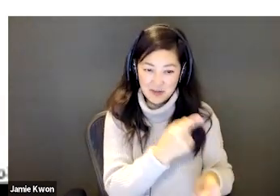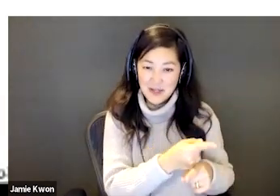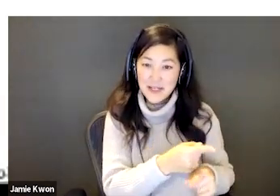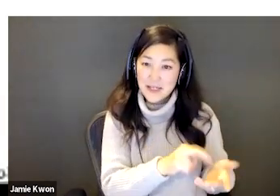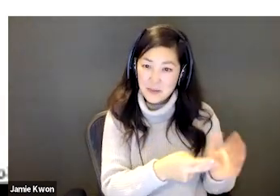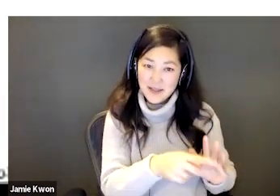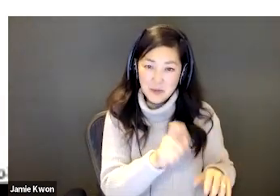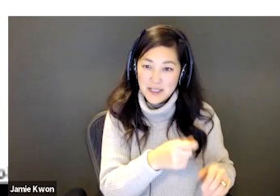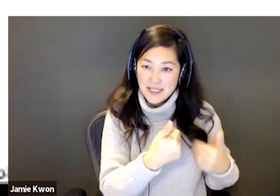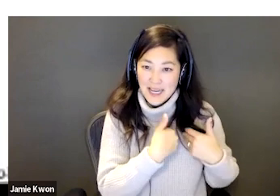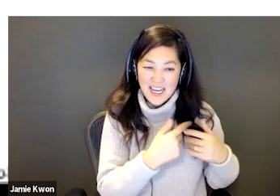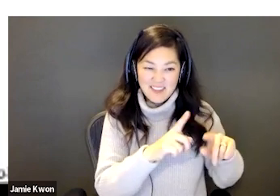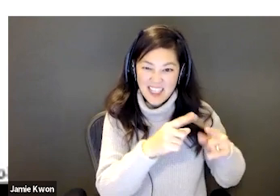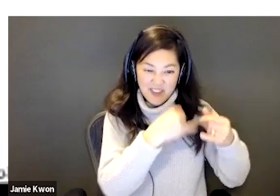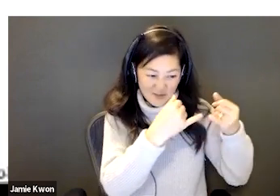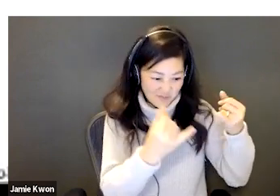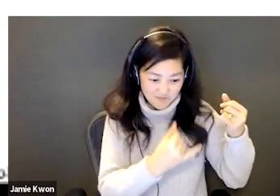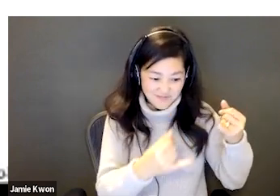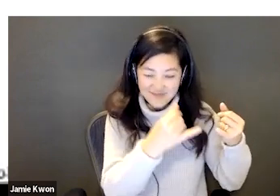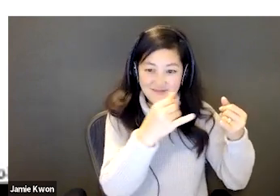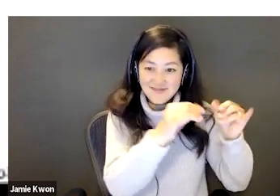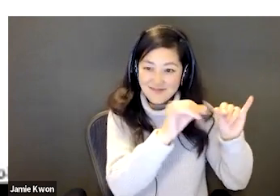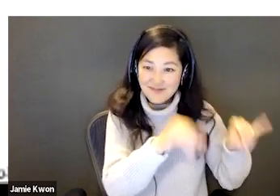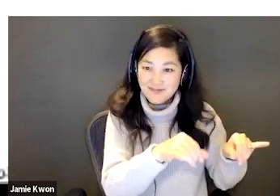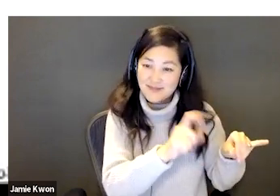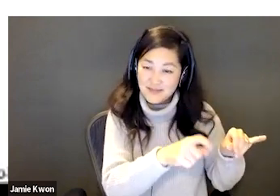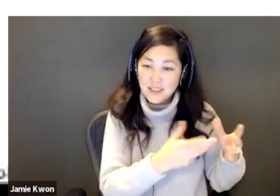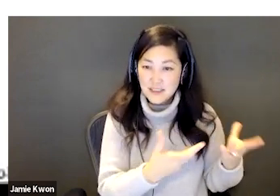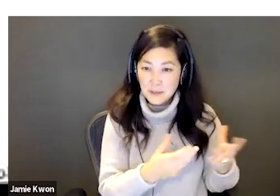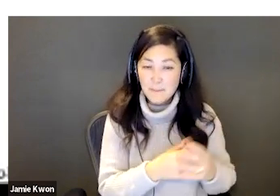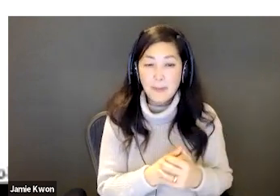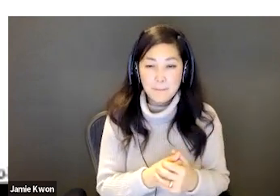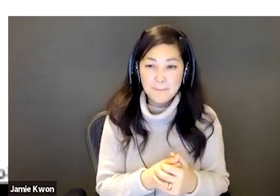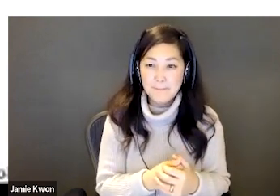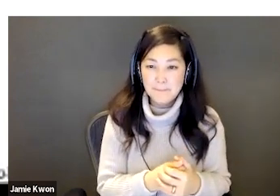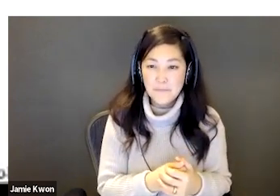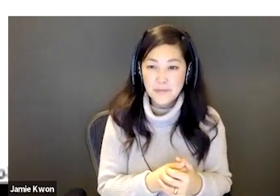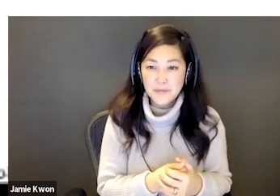pain points is where we mostly shift towards, doesn't serve anybody.